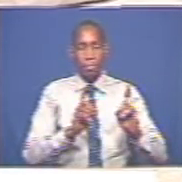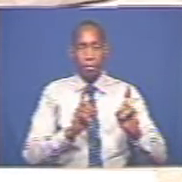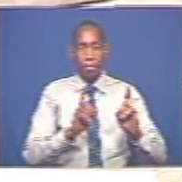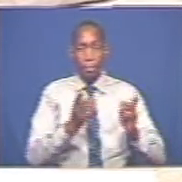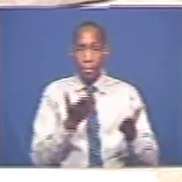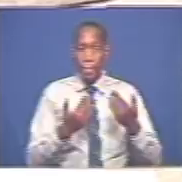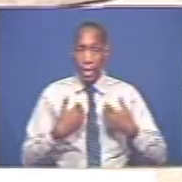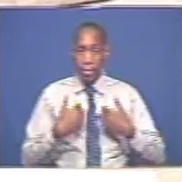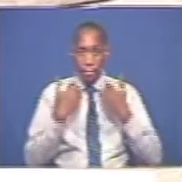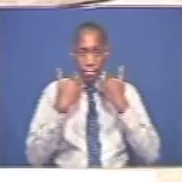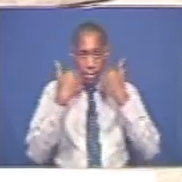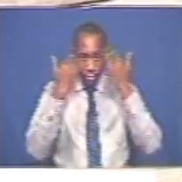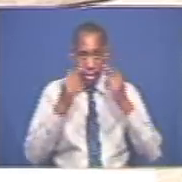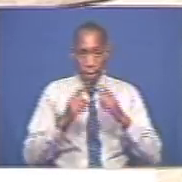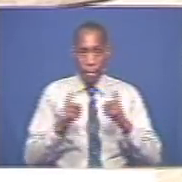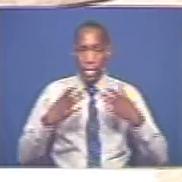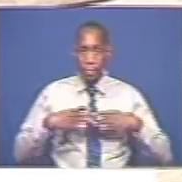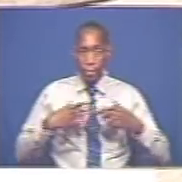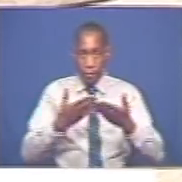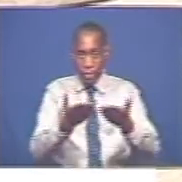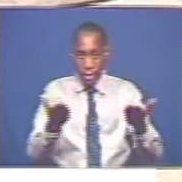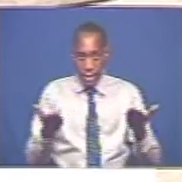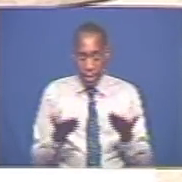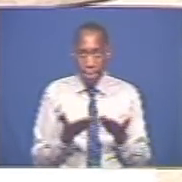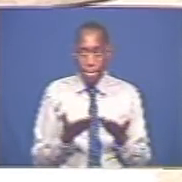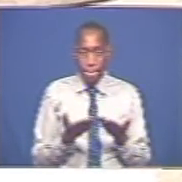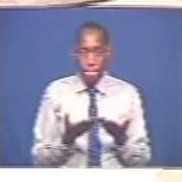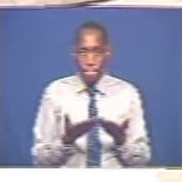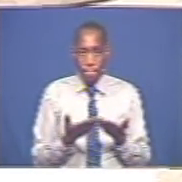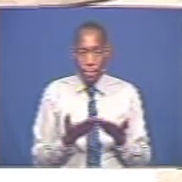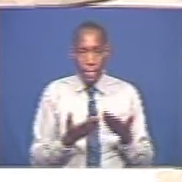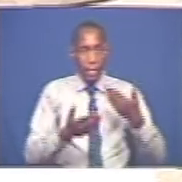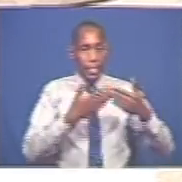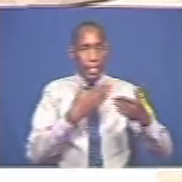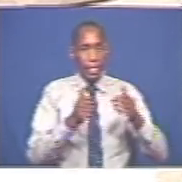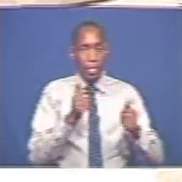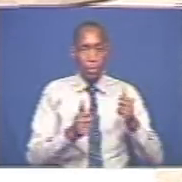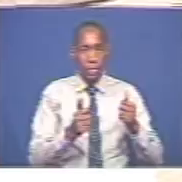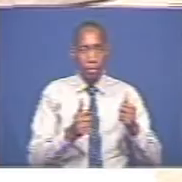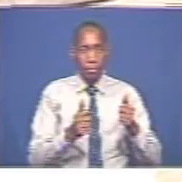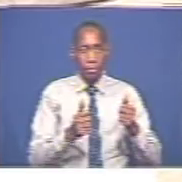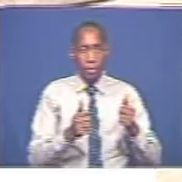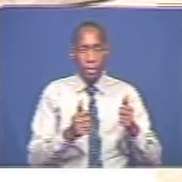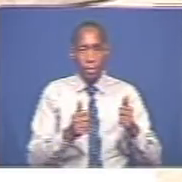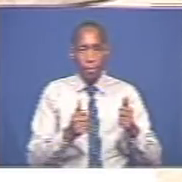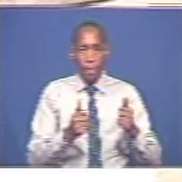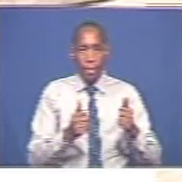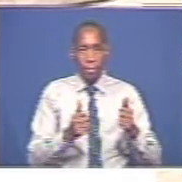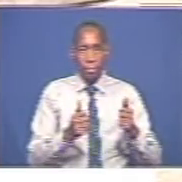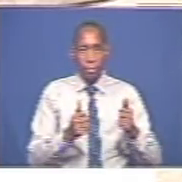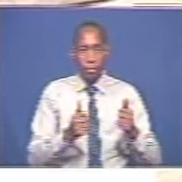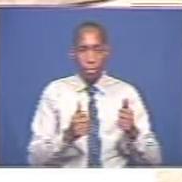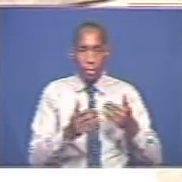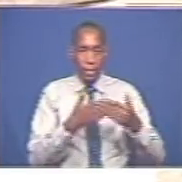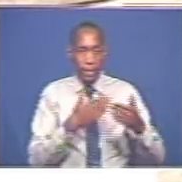depression. But for the people out here, what should be the lookout for signs, particularly for a person, if you're handling me, what should be the lookout